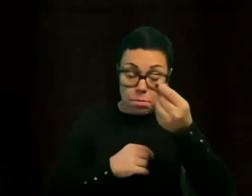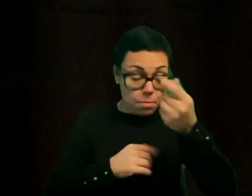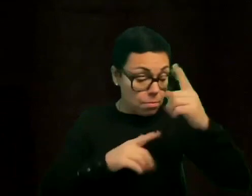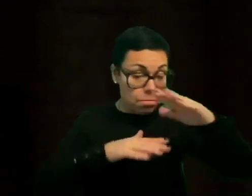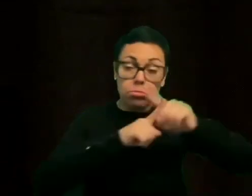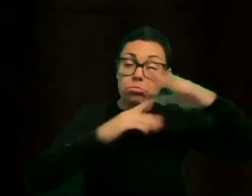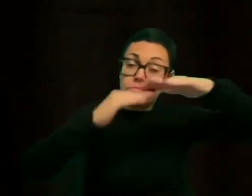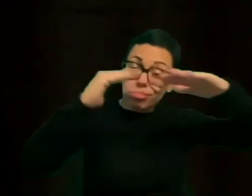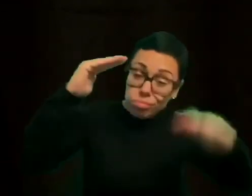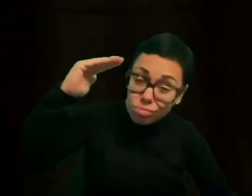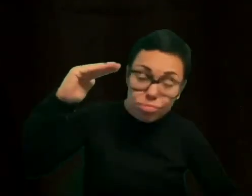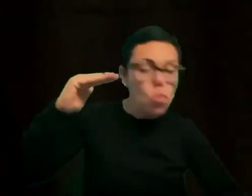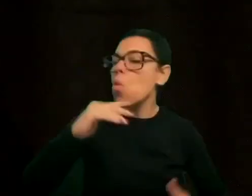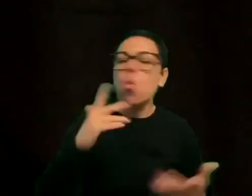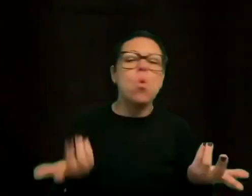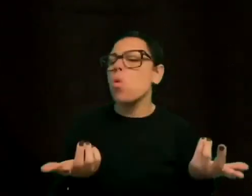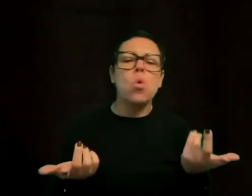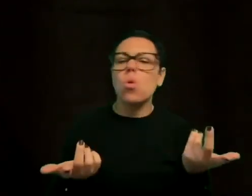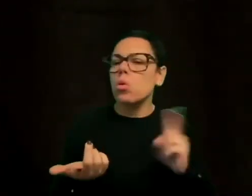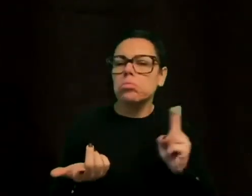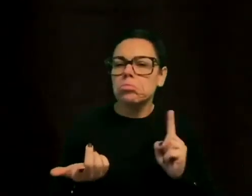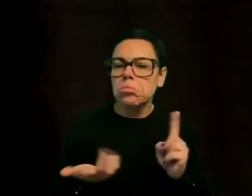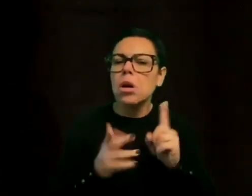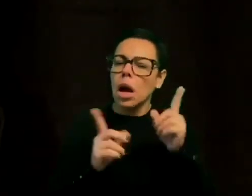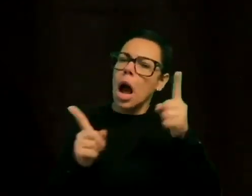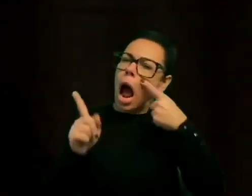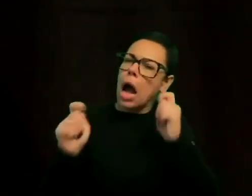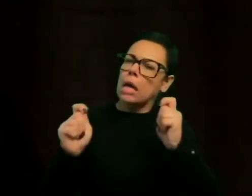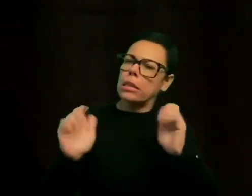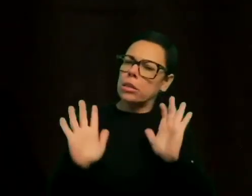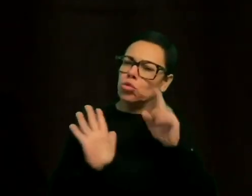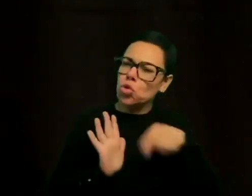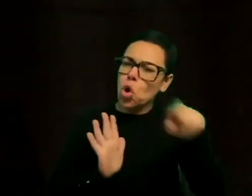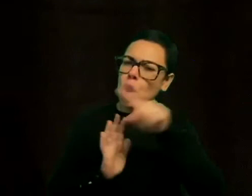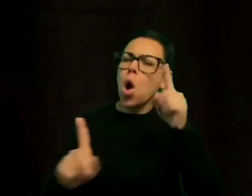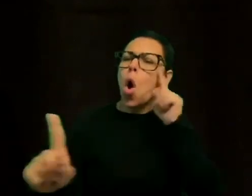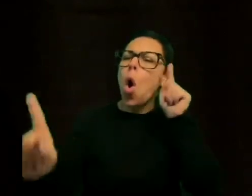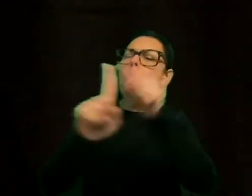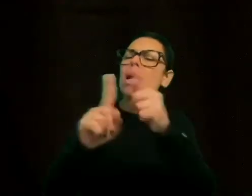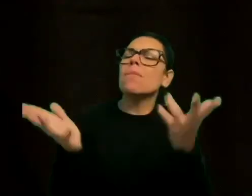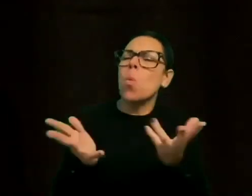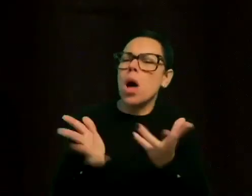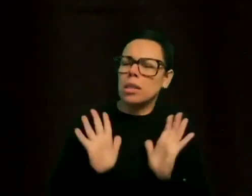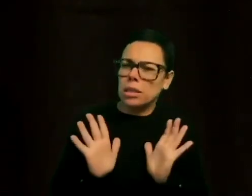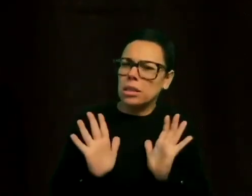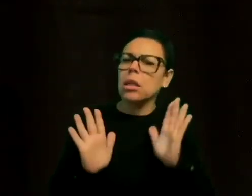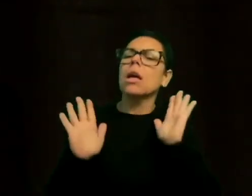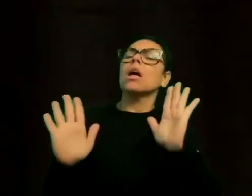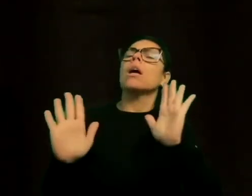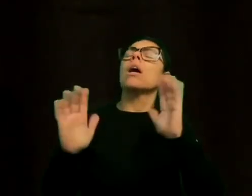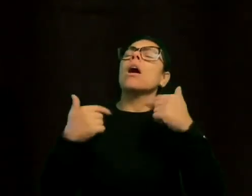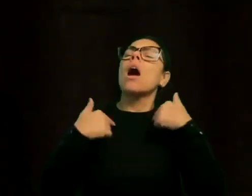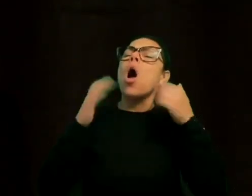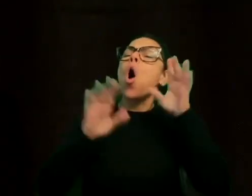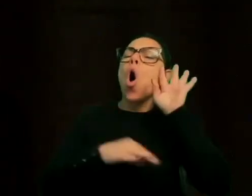offering equal treatment towards your beneficiaries, towards your workers. So